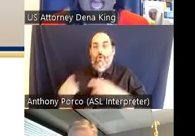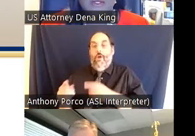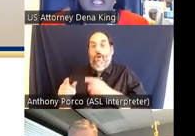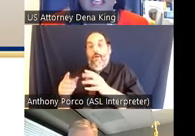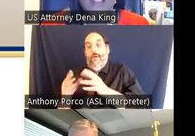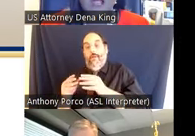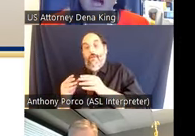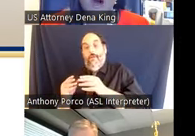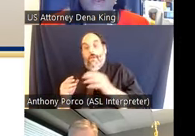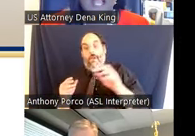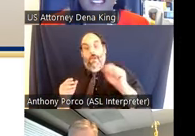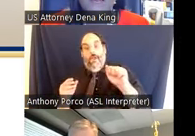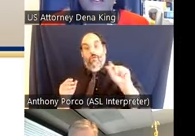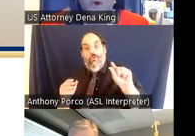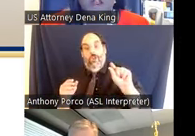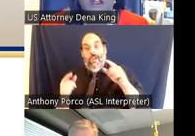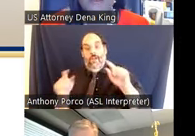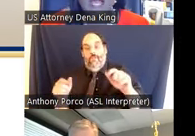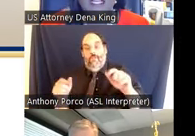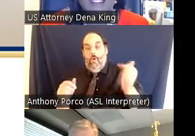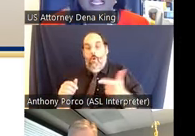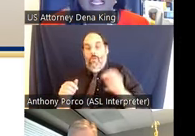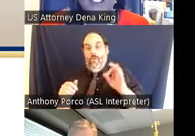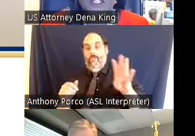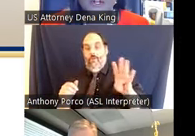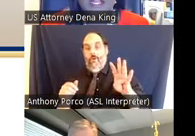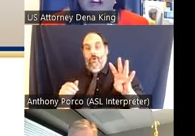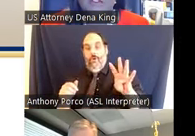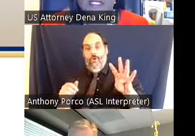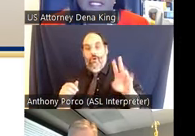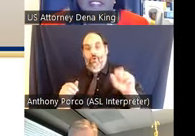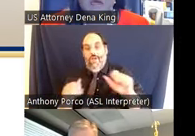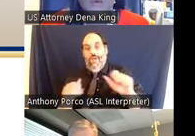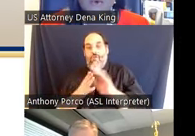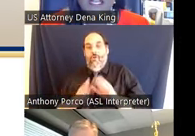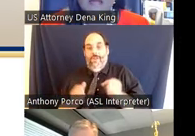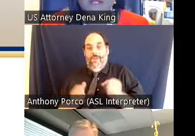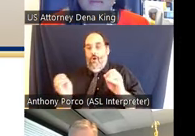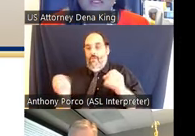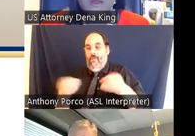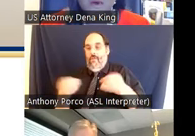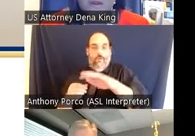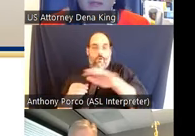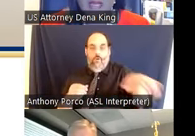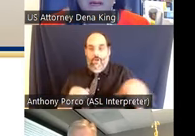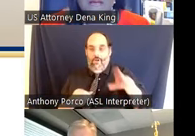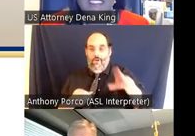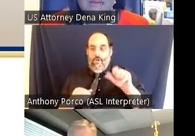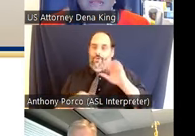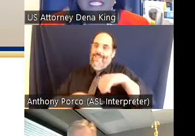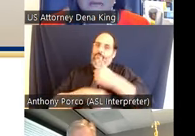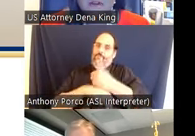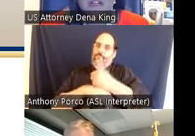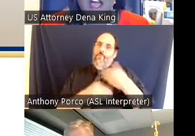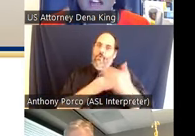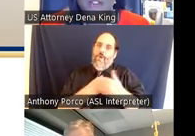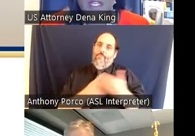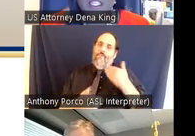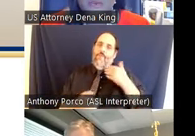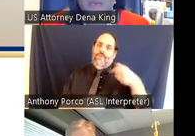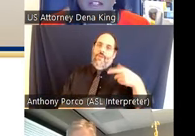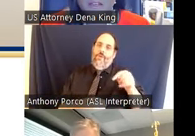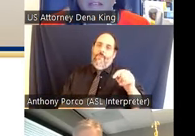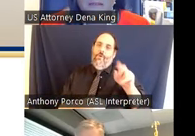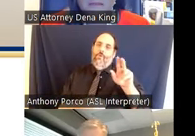General announced that all 94 United States Attorney offices would implement the program by September of